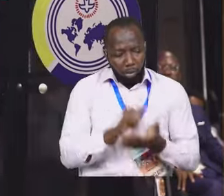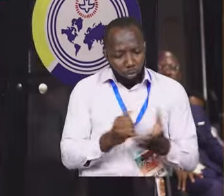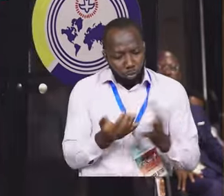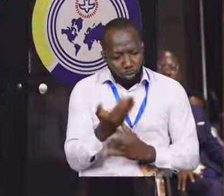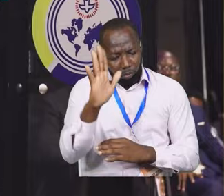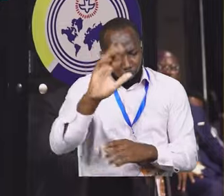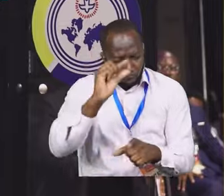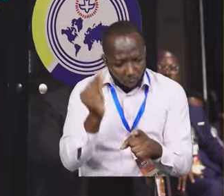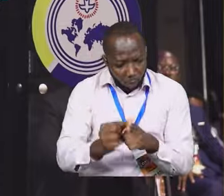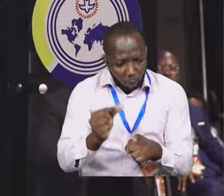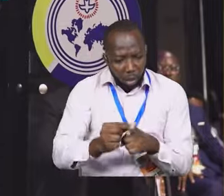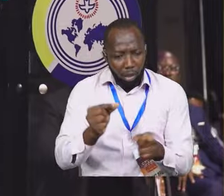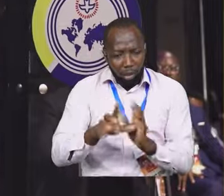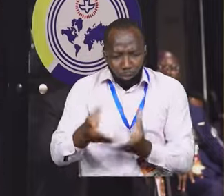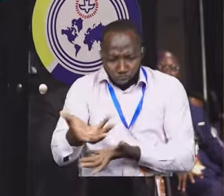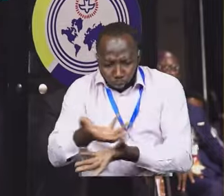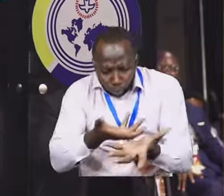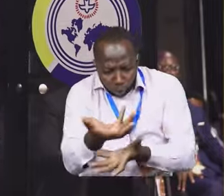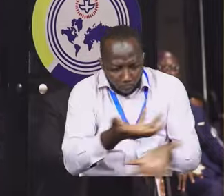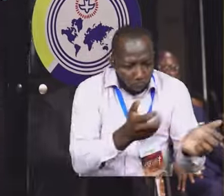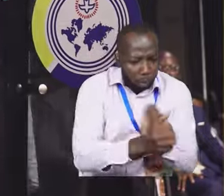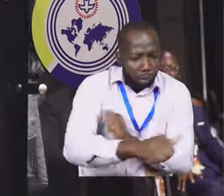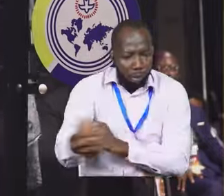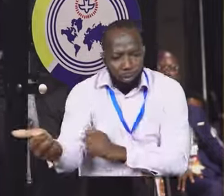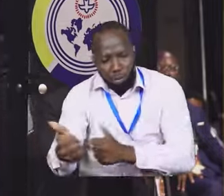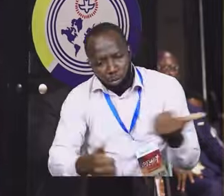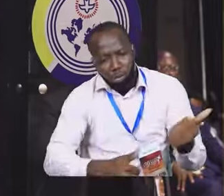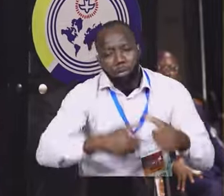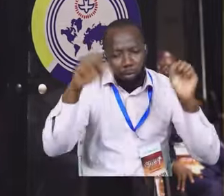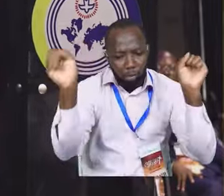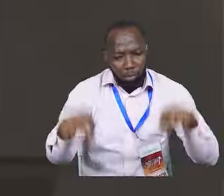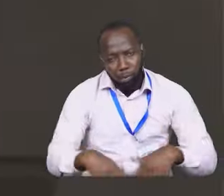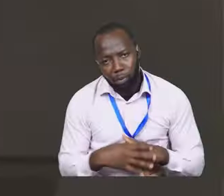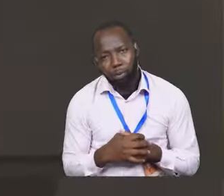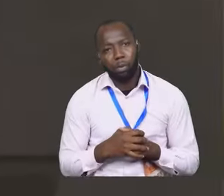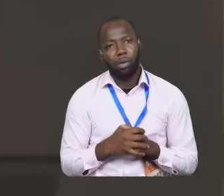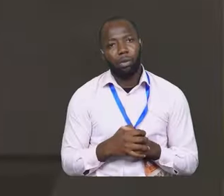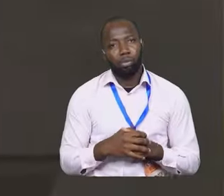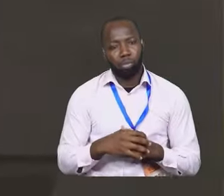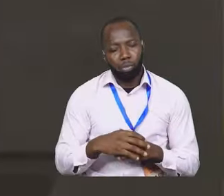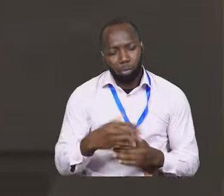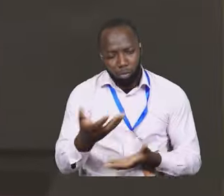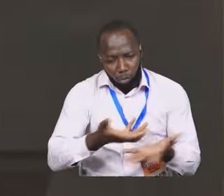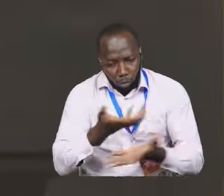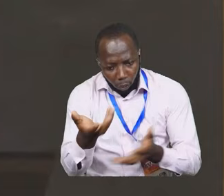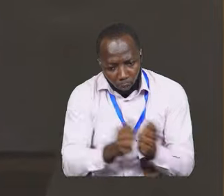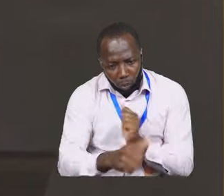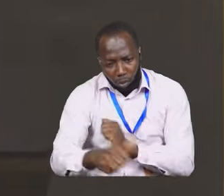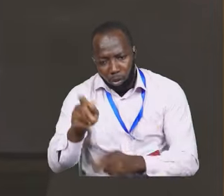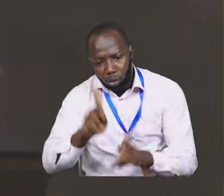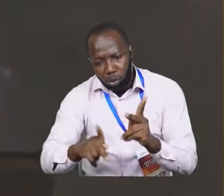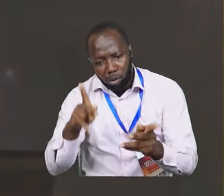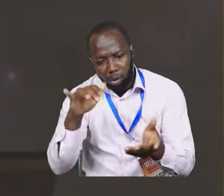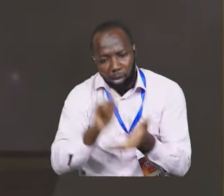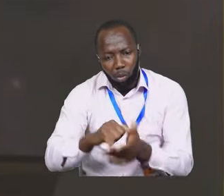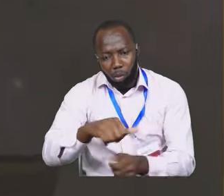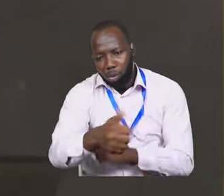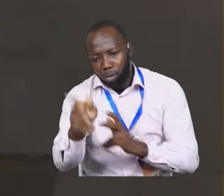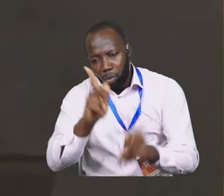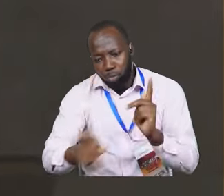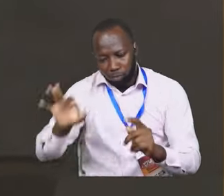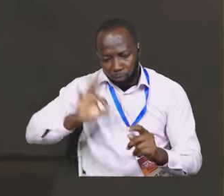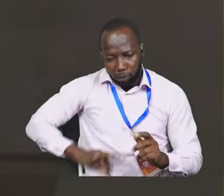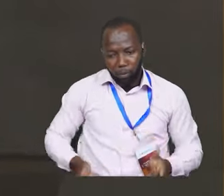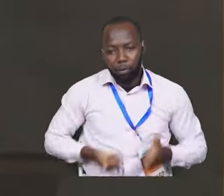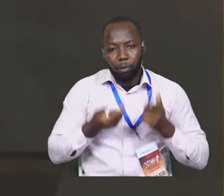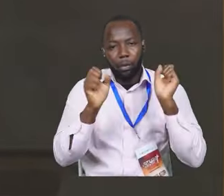us, we can through his word share the life, that they also might have the